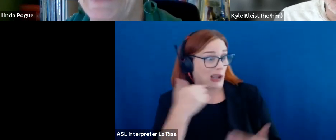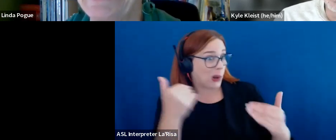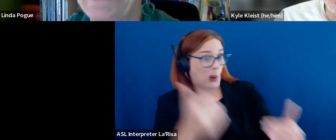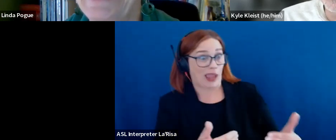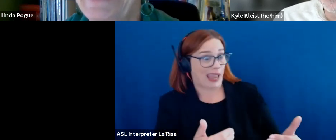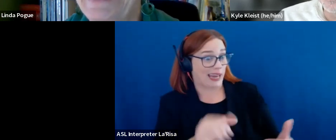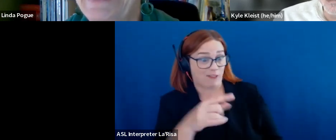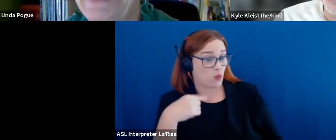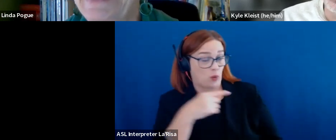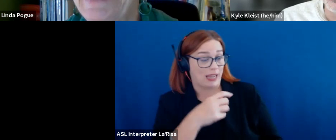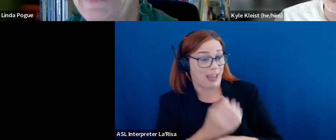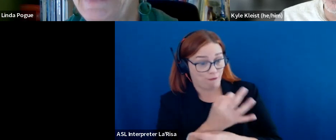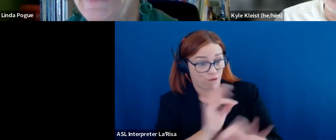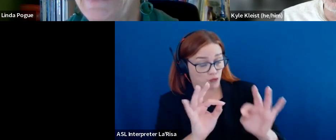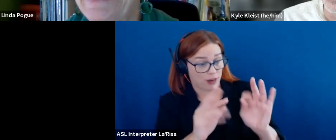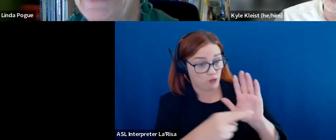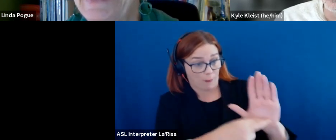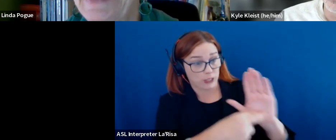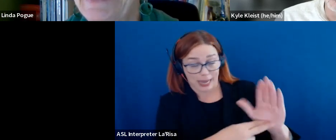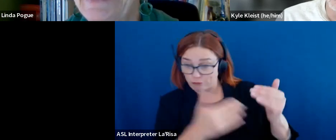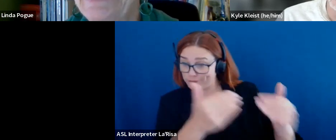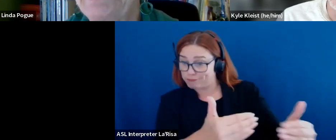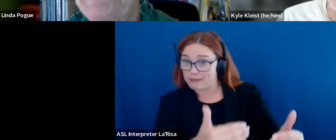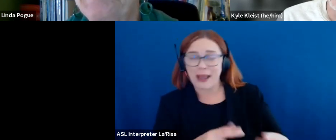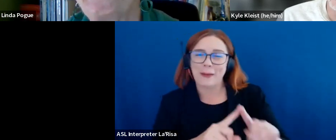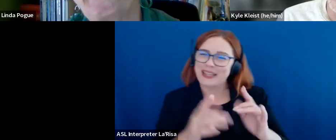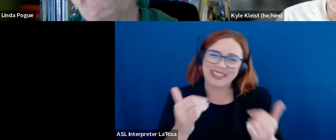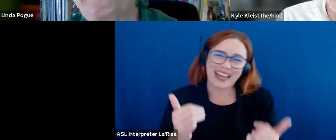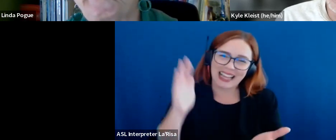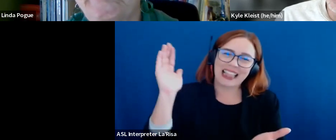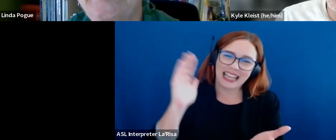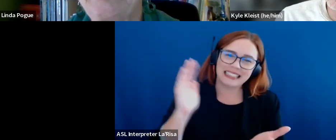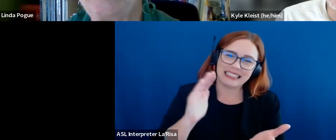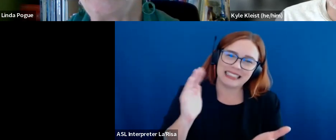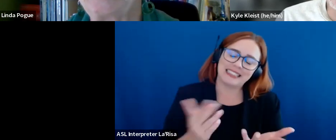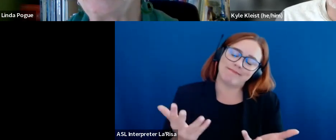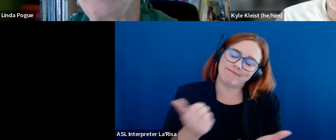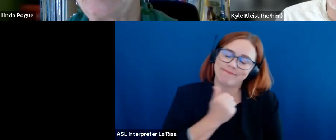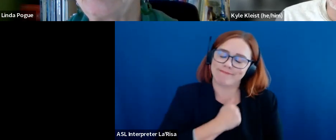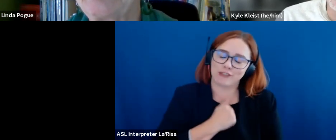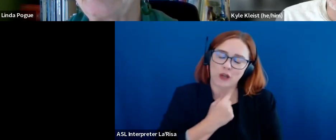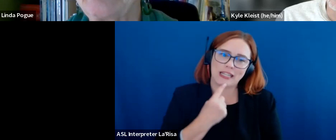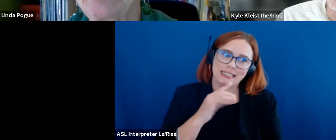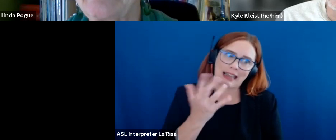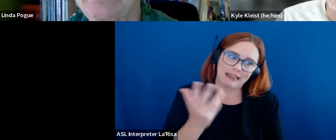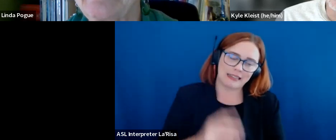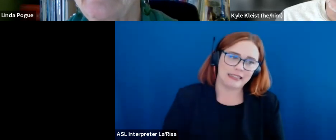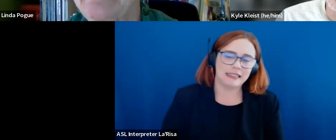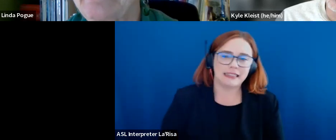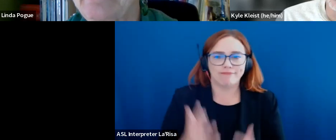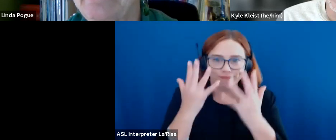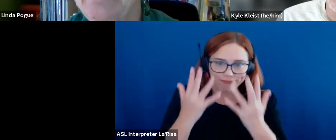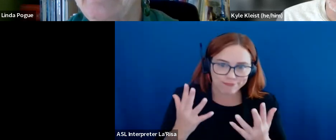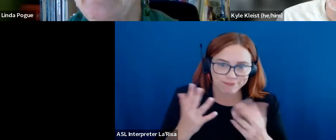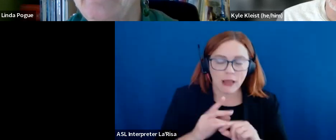that. Yeah, but yeah, they don't do that as much anymore, so I'm sorry to say. But if there are people that are out there volunteering, like